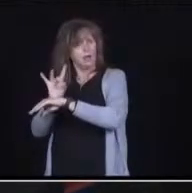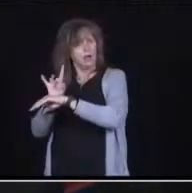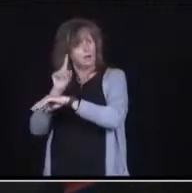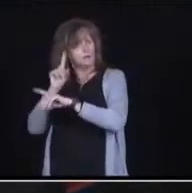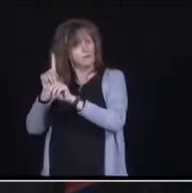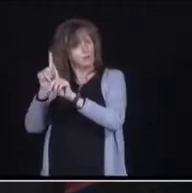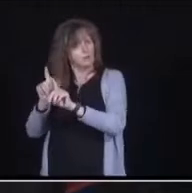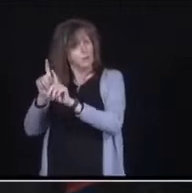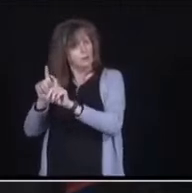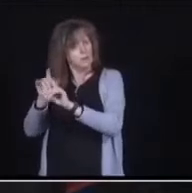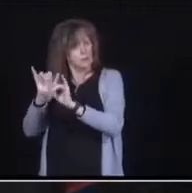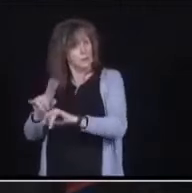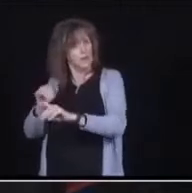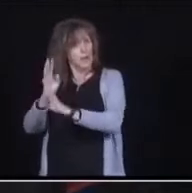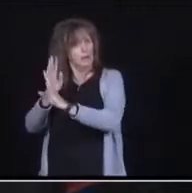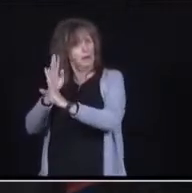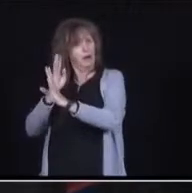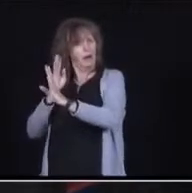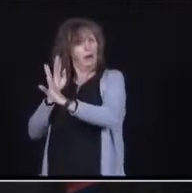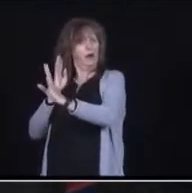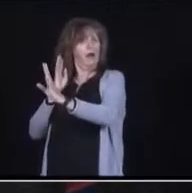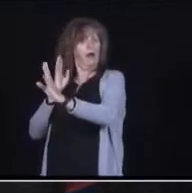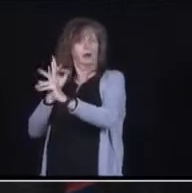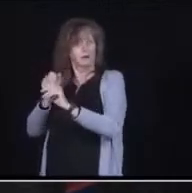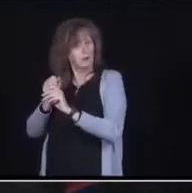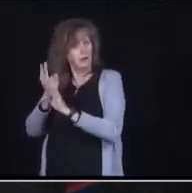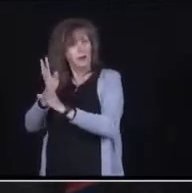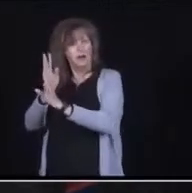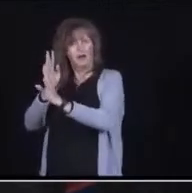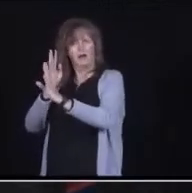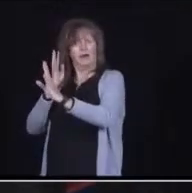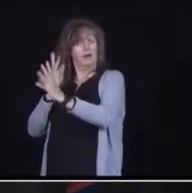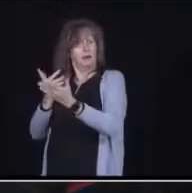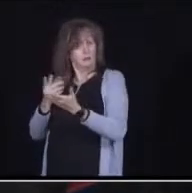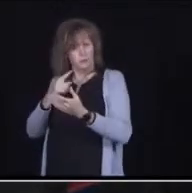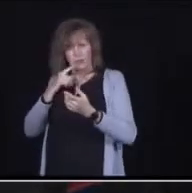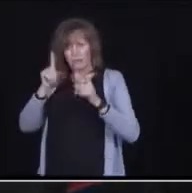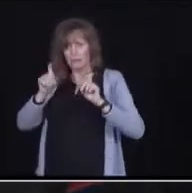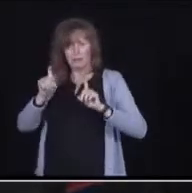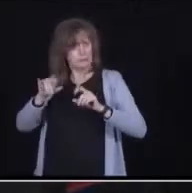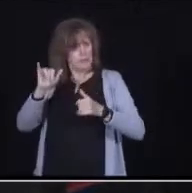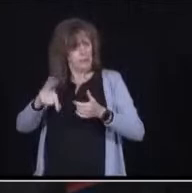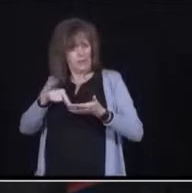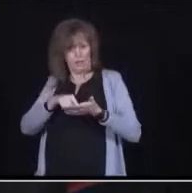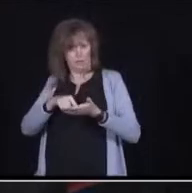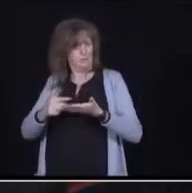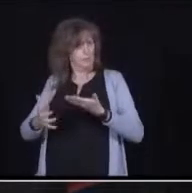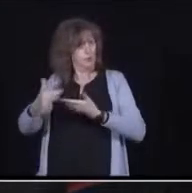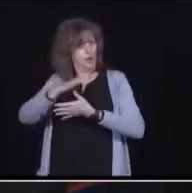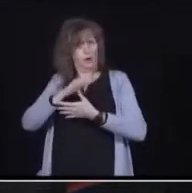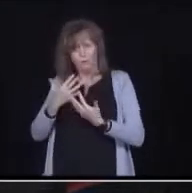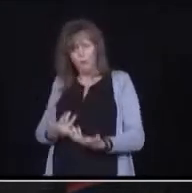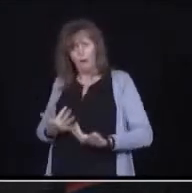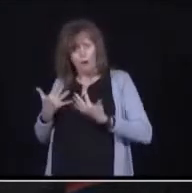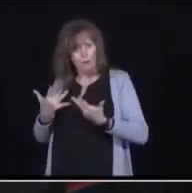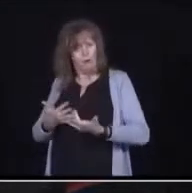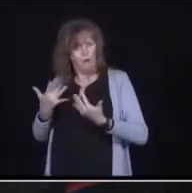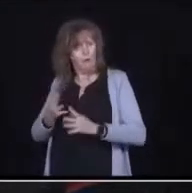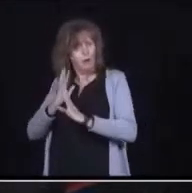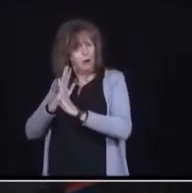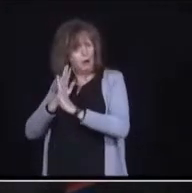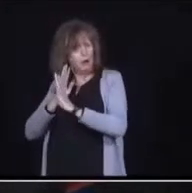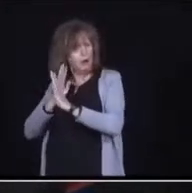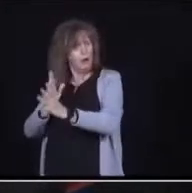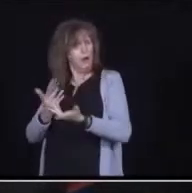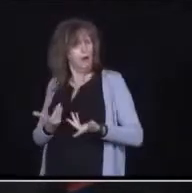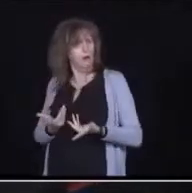smaller lines? Because testing is one of the pillars of battling COVID-19. Absolutely. So, Cynthia, first of all, thanks for the